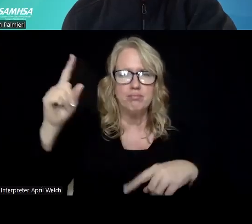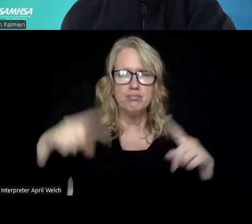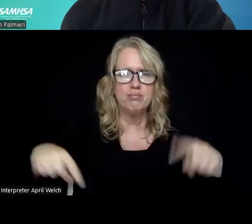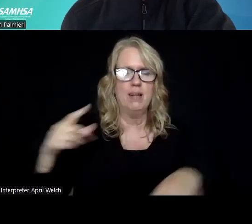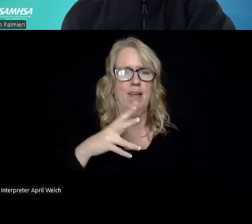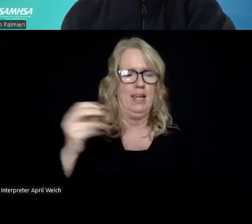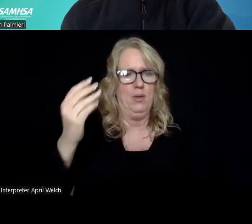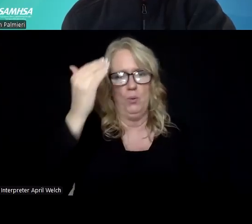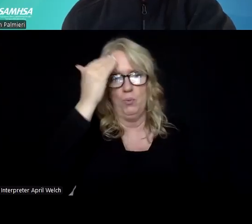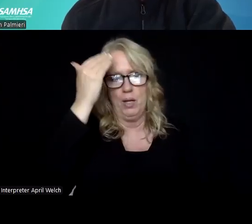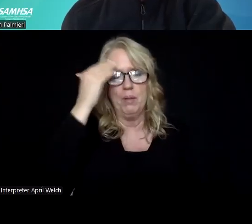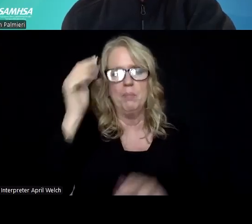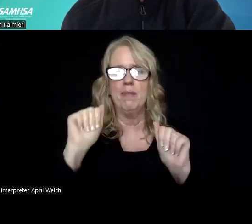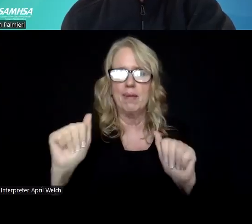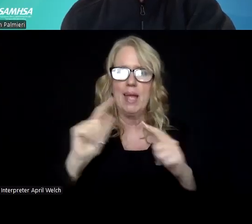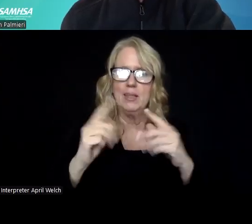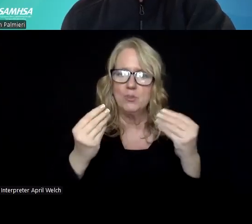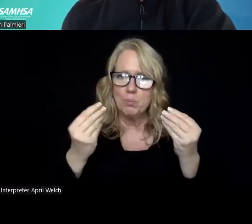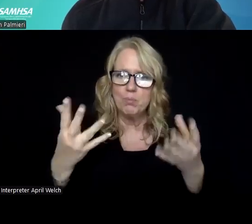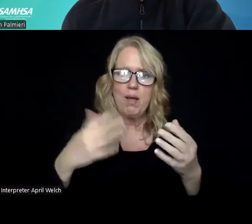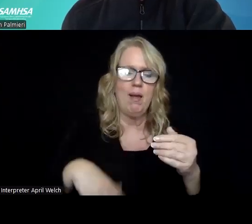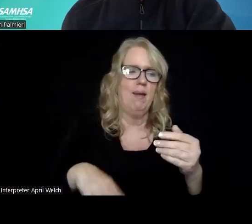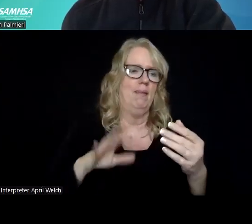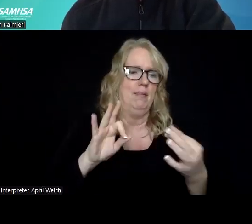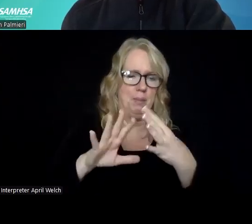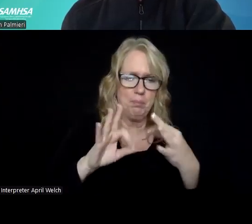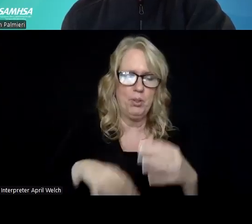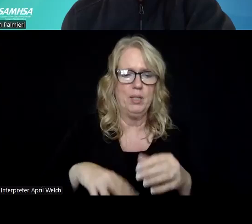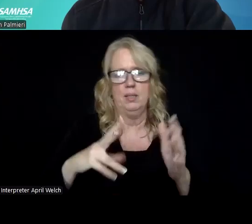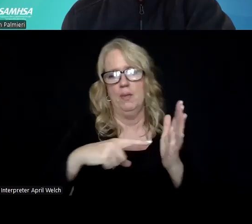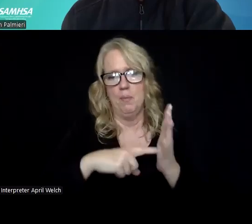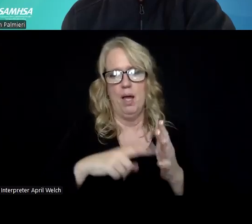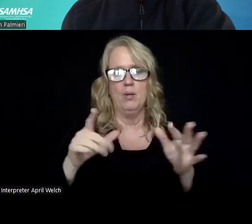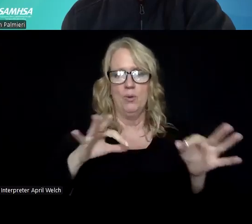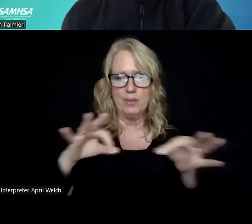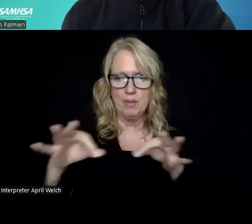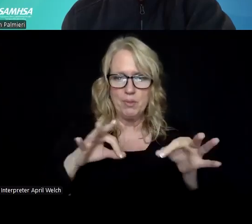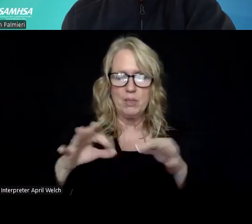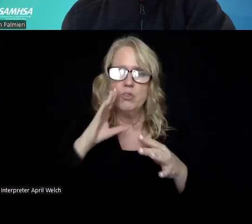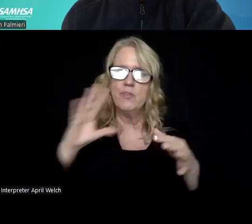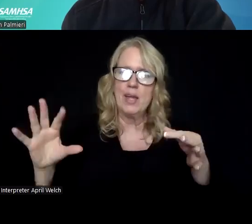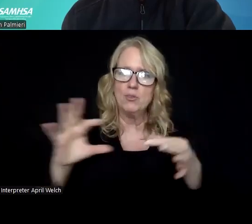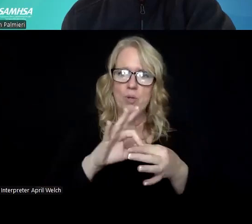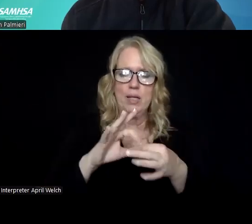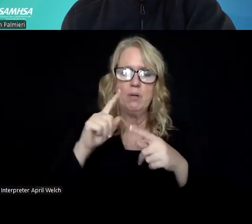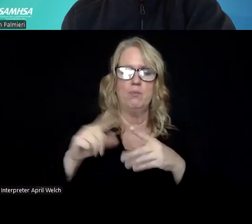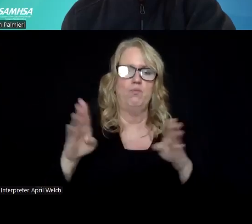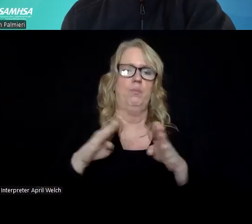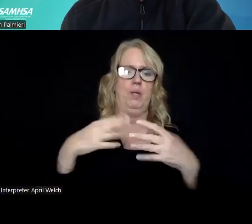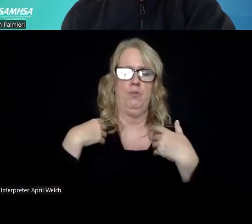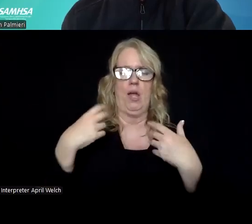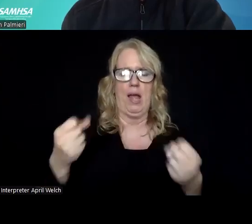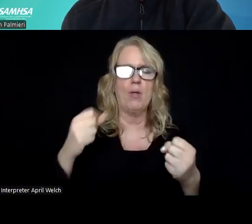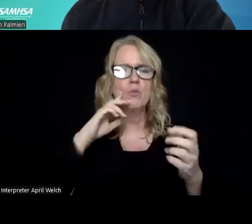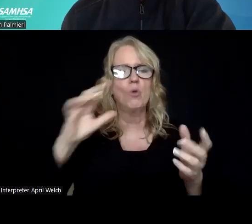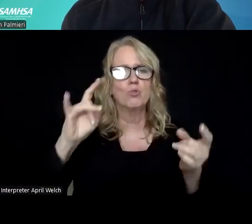of the opportunity to provide comment and input on the model definitions related to the behavioral health crisis